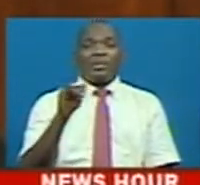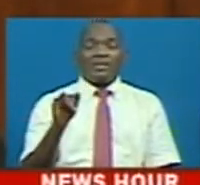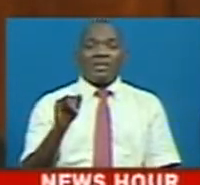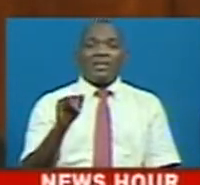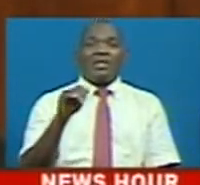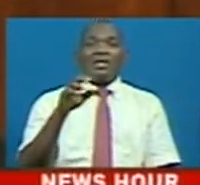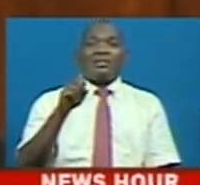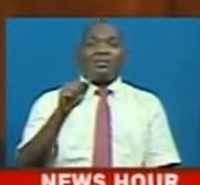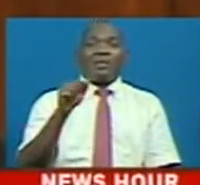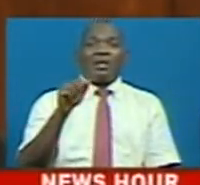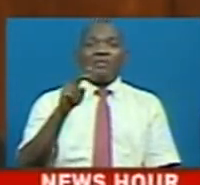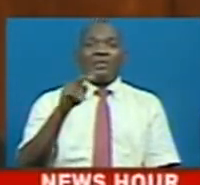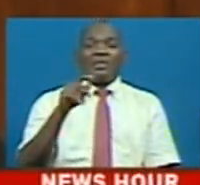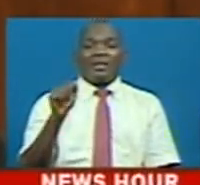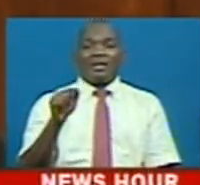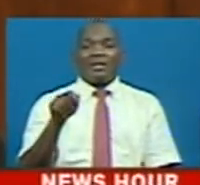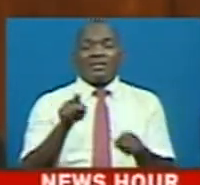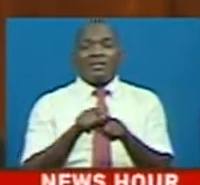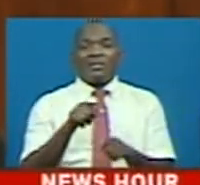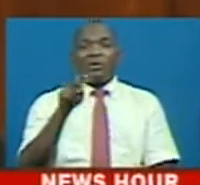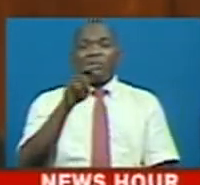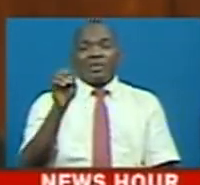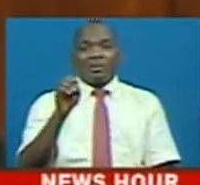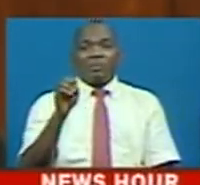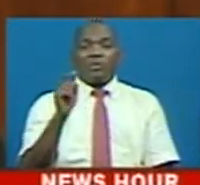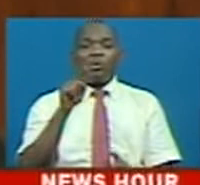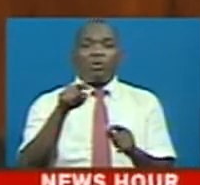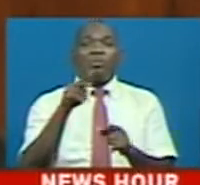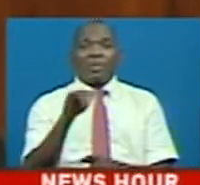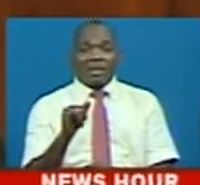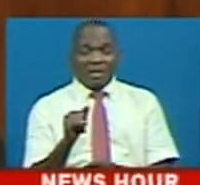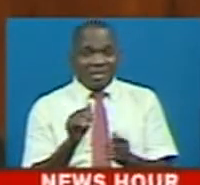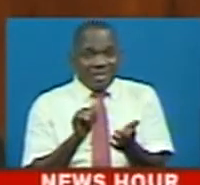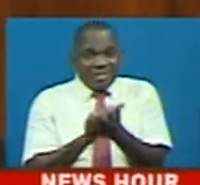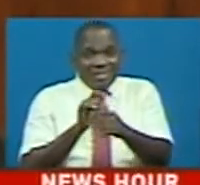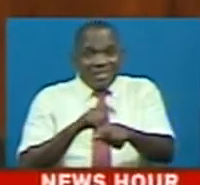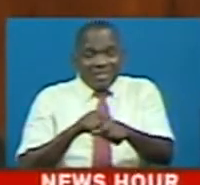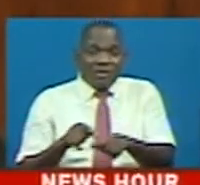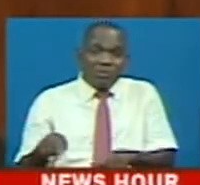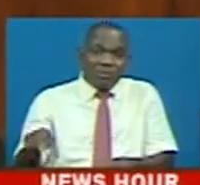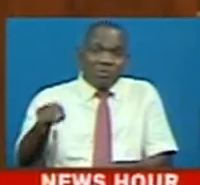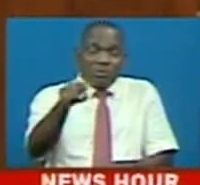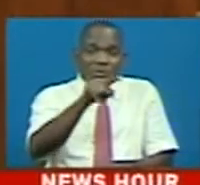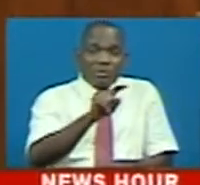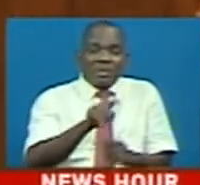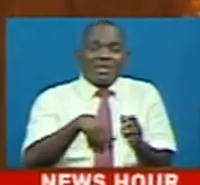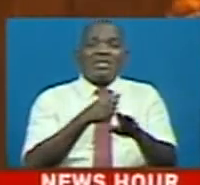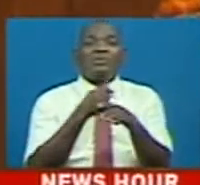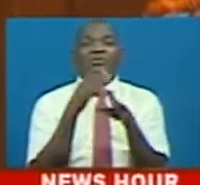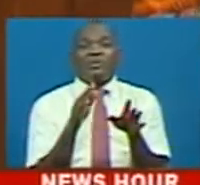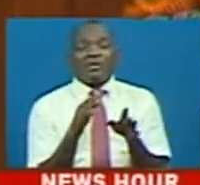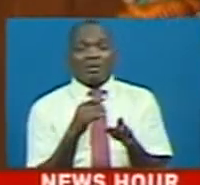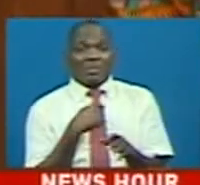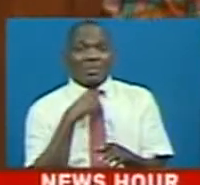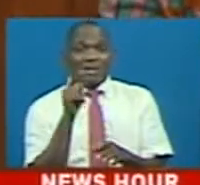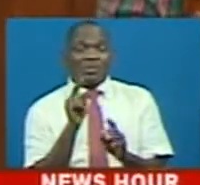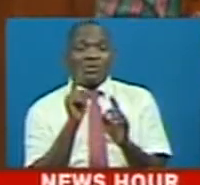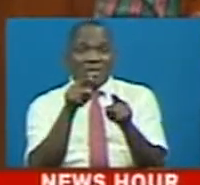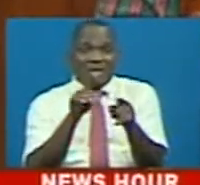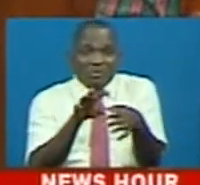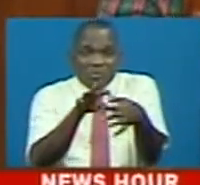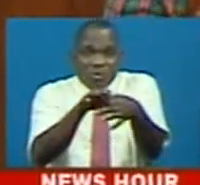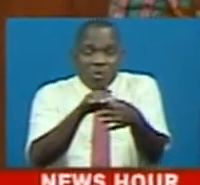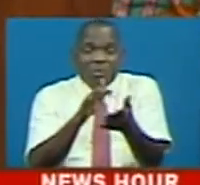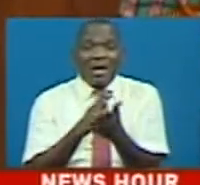Savannah and Northeast in May. I hope by then you would have settled in. I say that you are coming aboard the